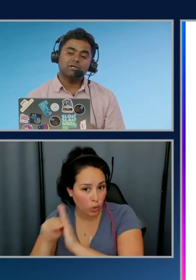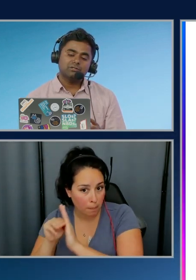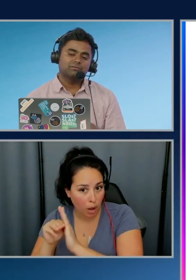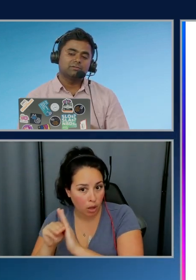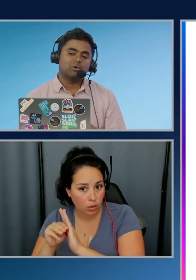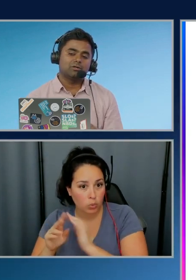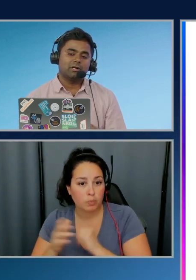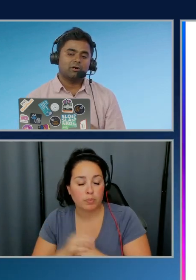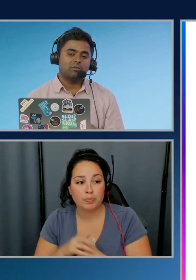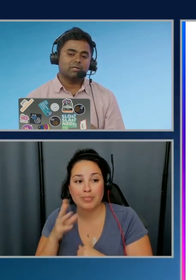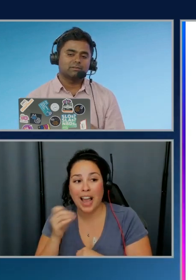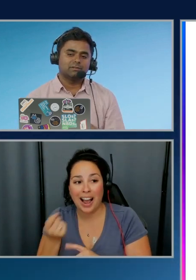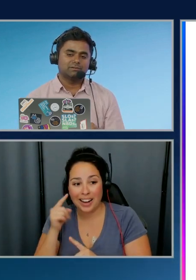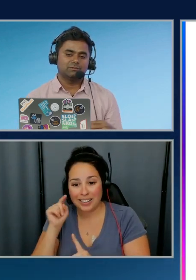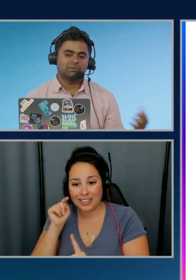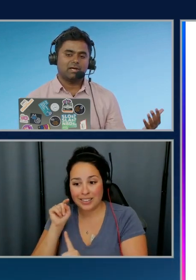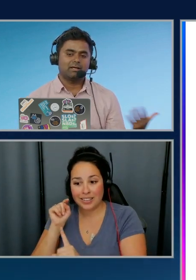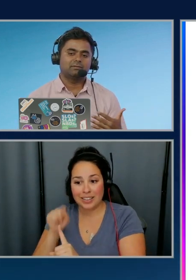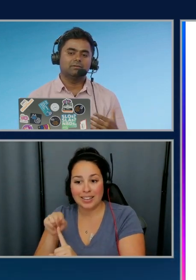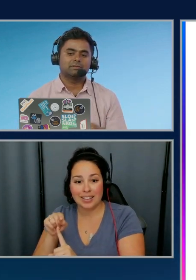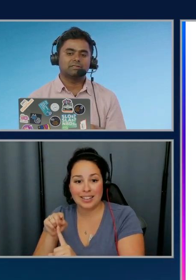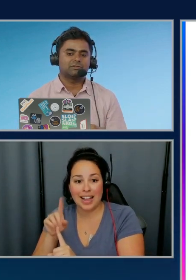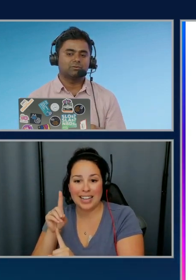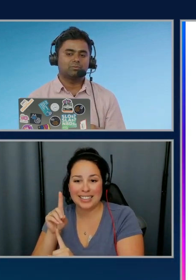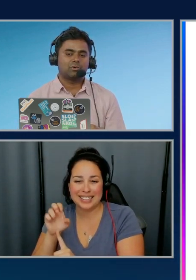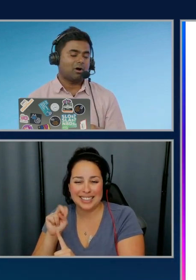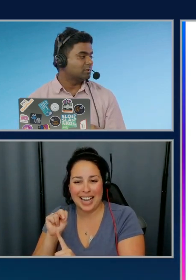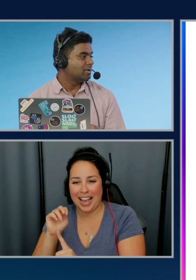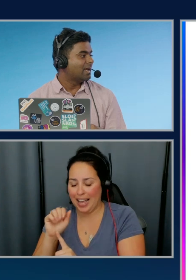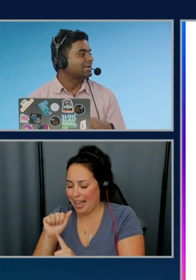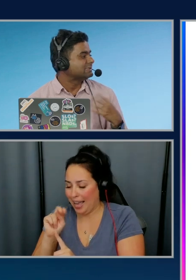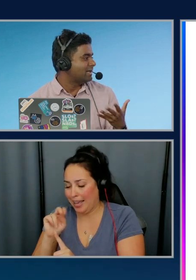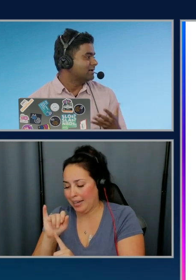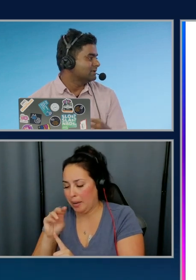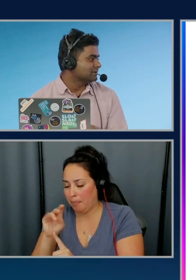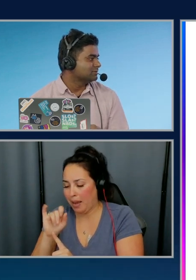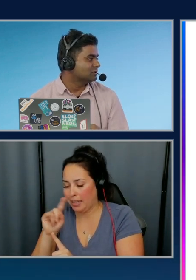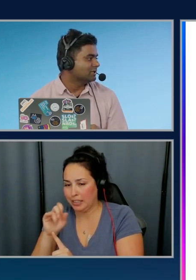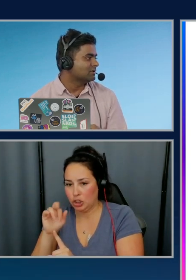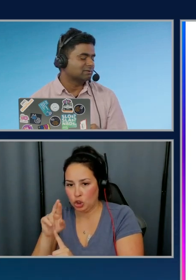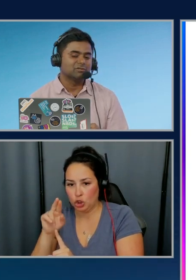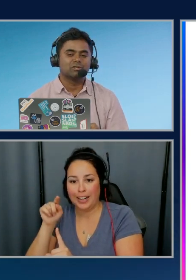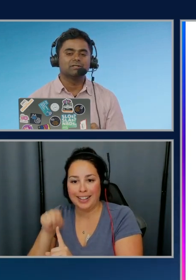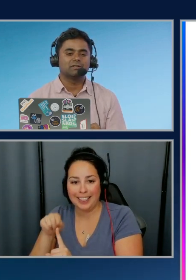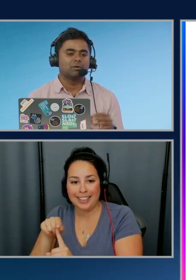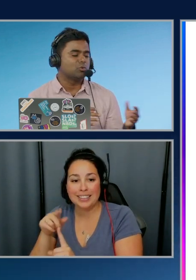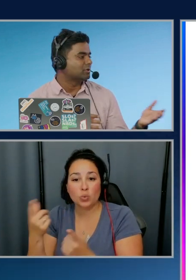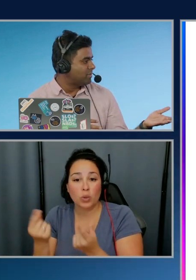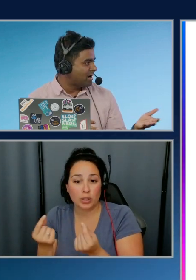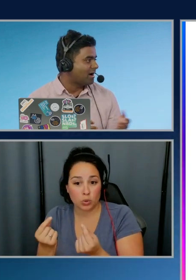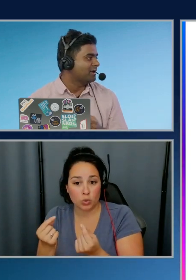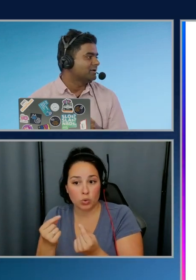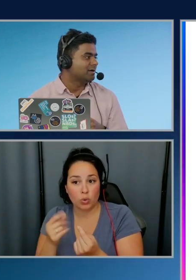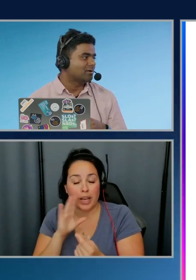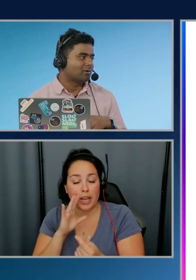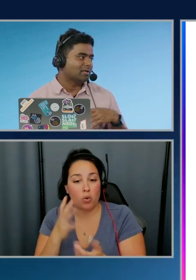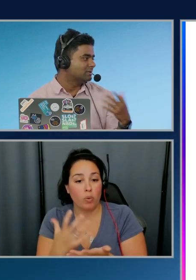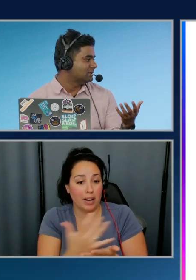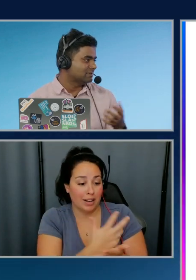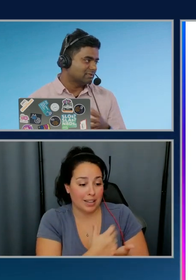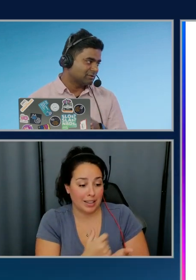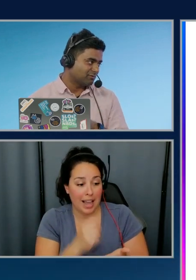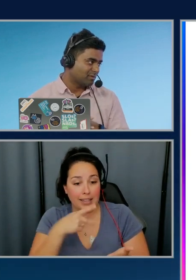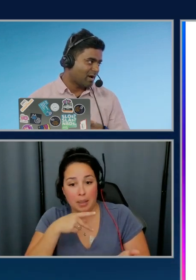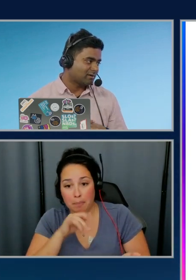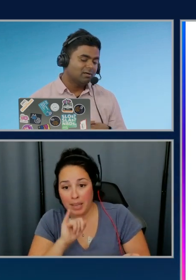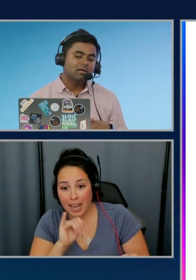The function of this module anonymizer is to take the sensitive prompt and sanitize it, right? So essentially removing the PI data or anything